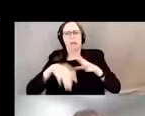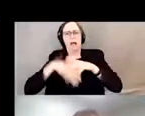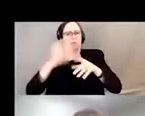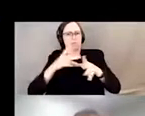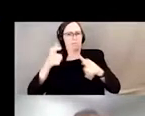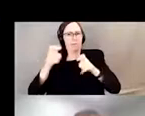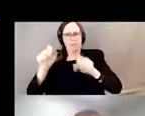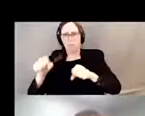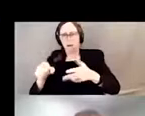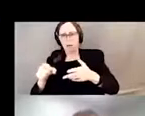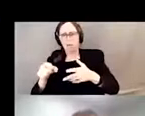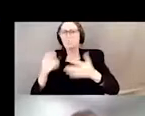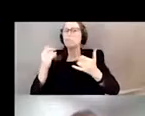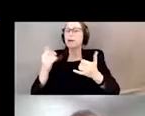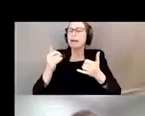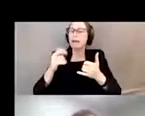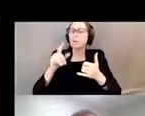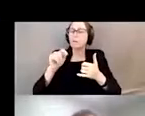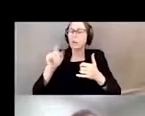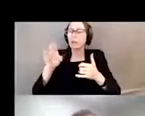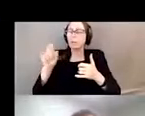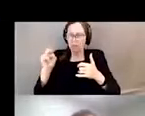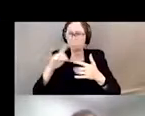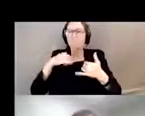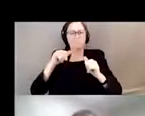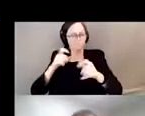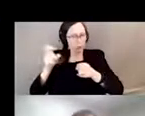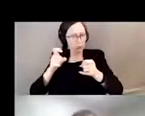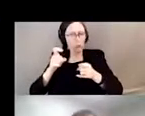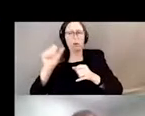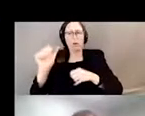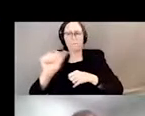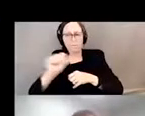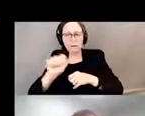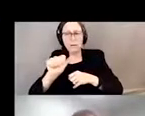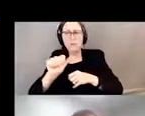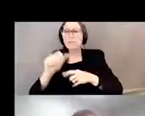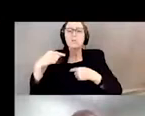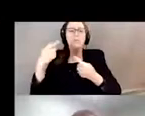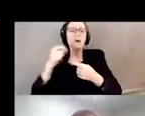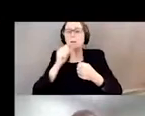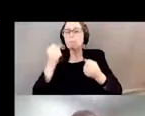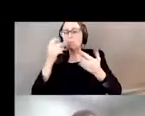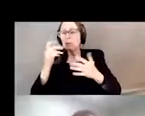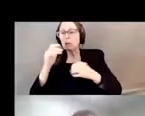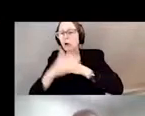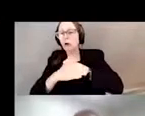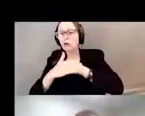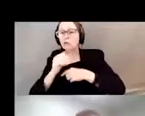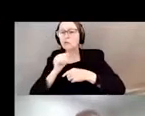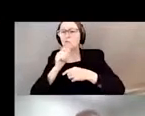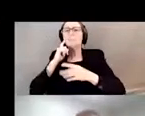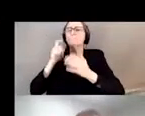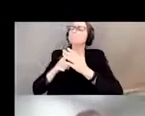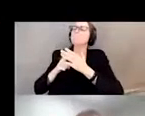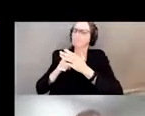and right now, the Taliban is in control of Afghanistan. So far, not very many countries have actually recognized